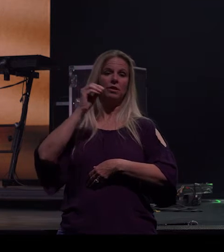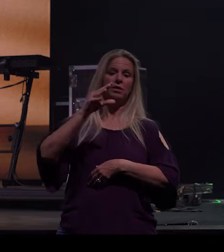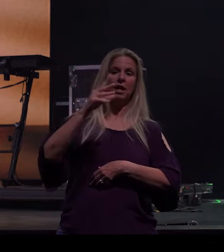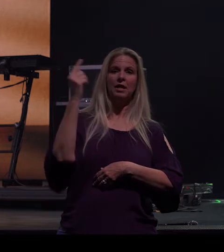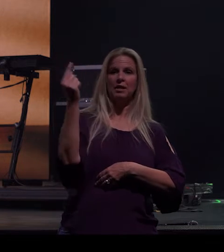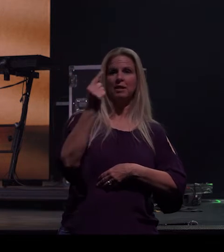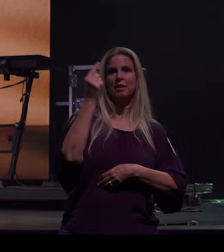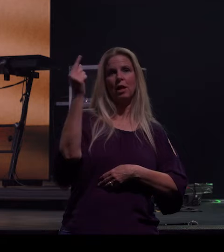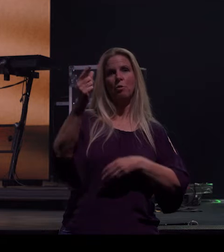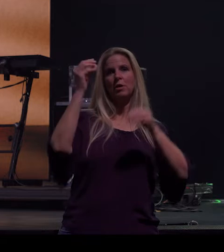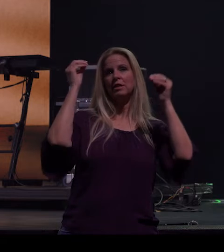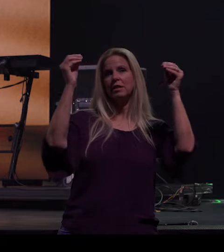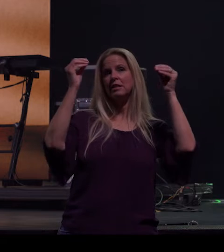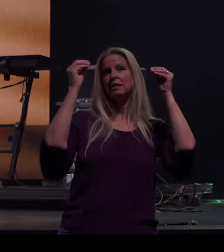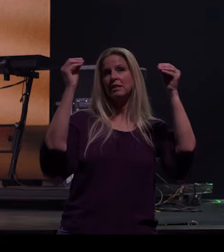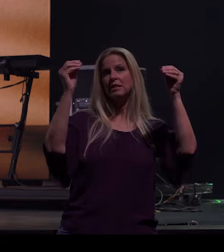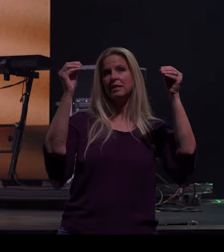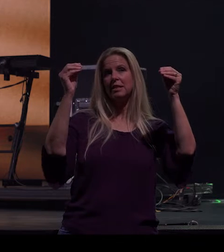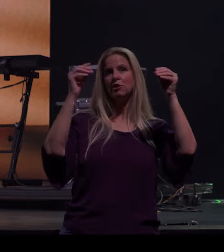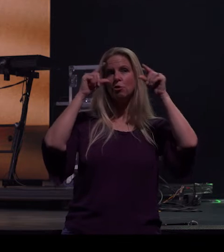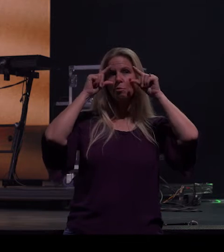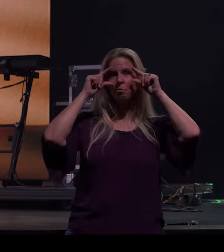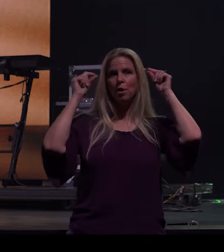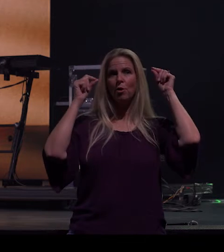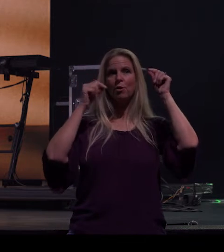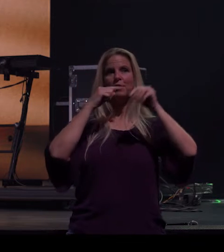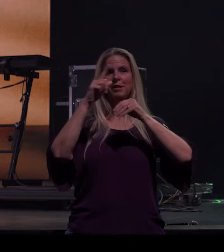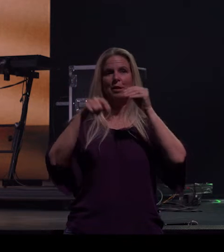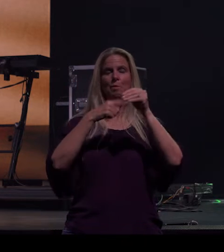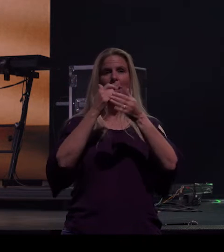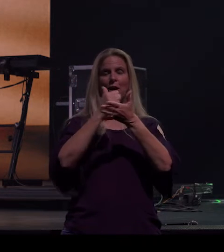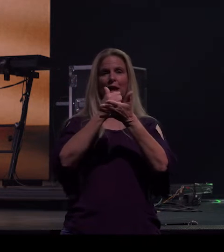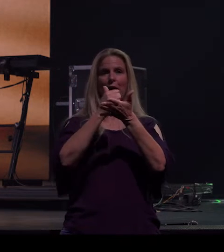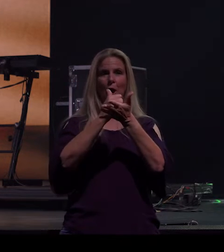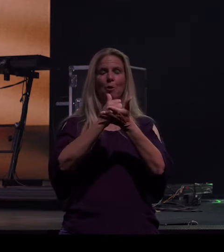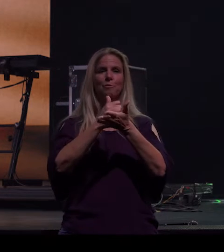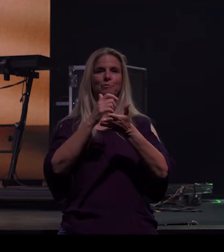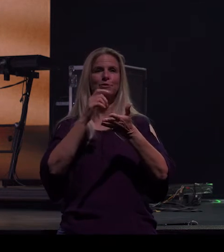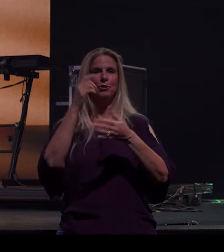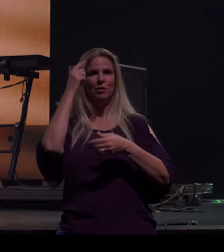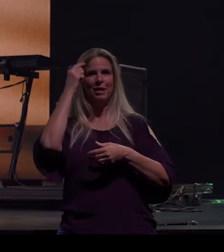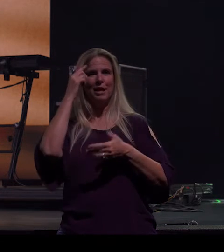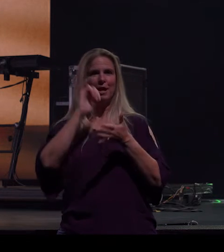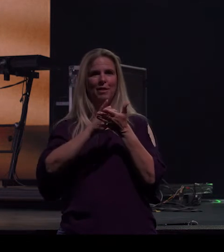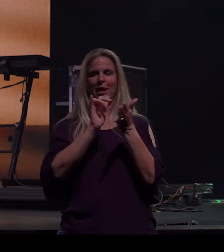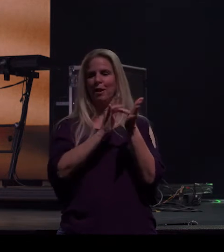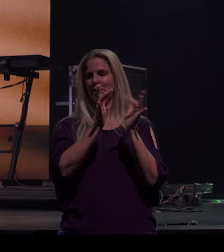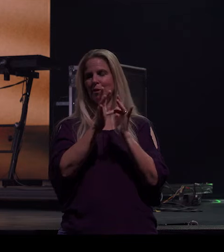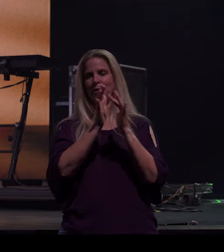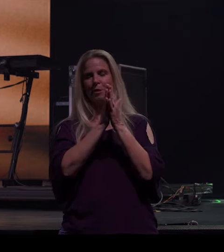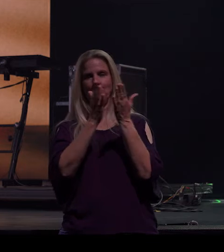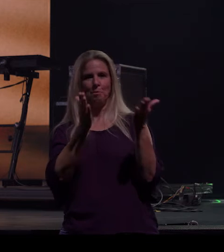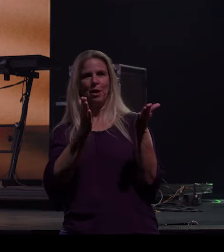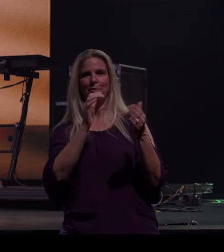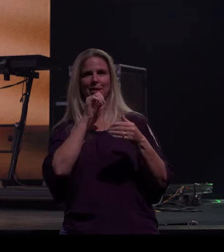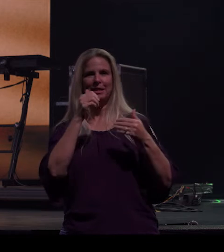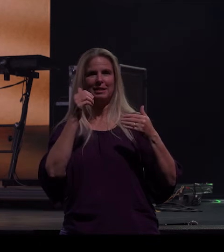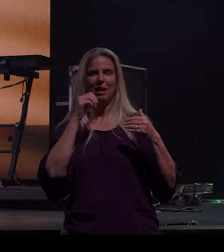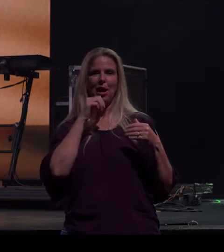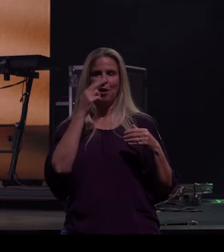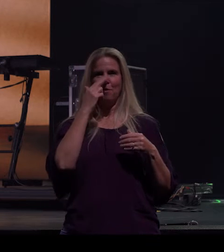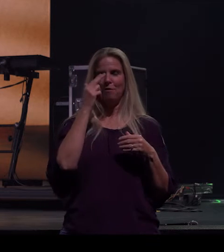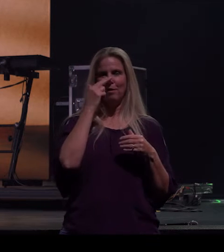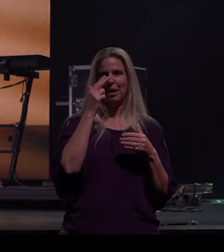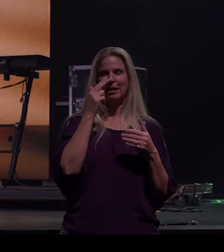him about asking for help. Now, if you don't think the Bible has humor, or that God has a sense of humor, I promise you he does.